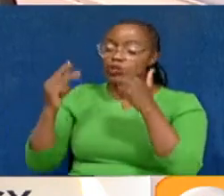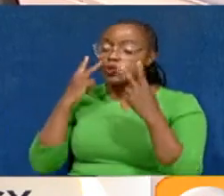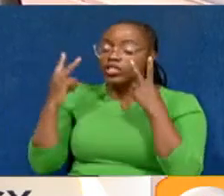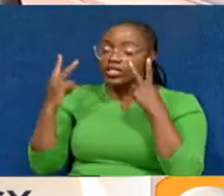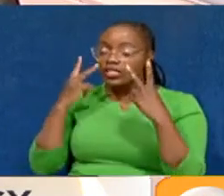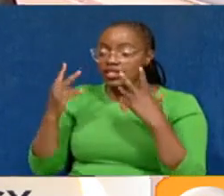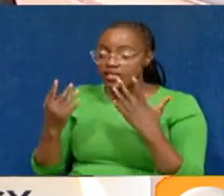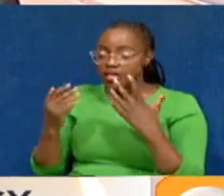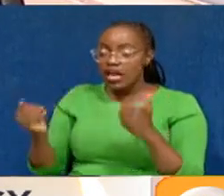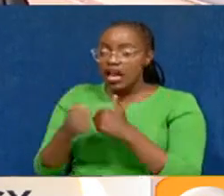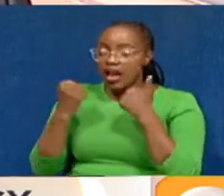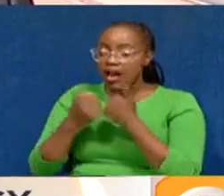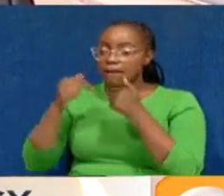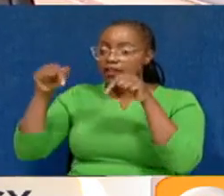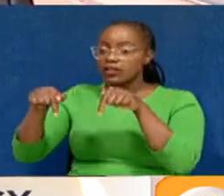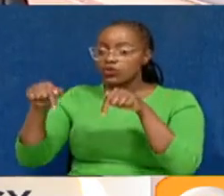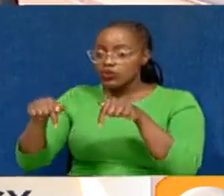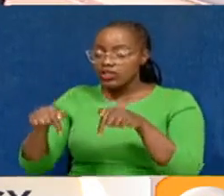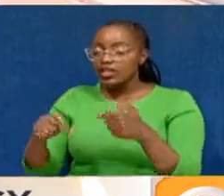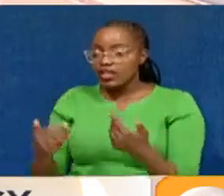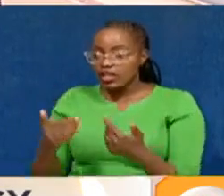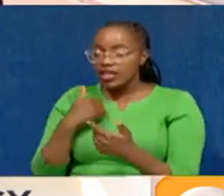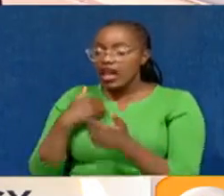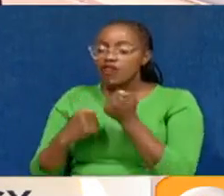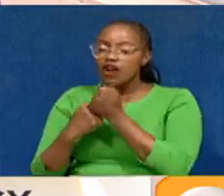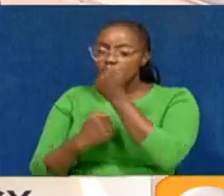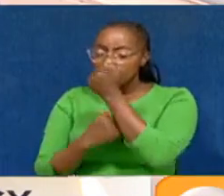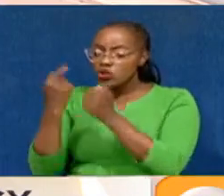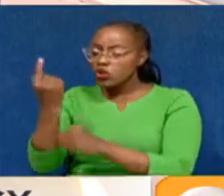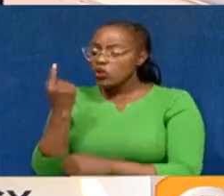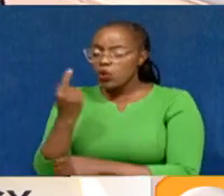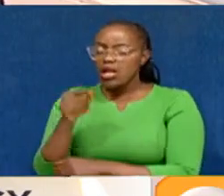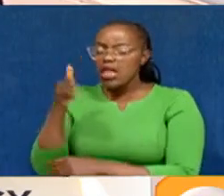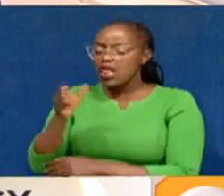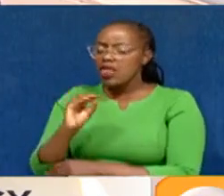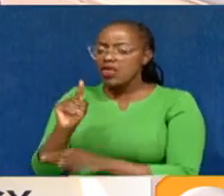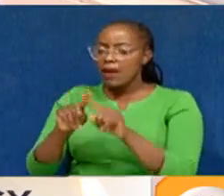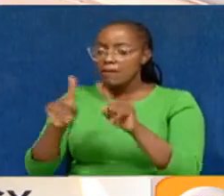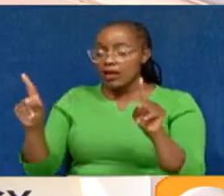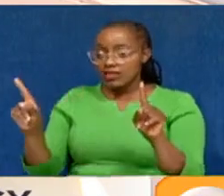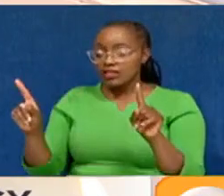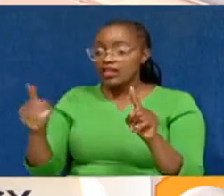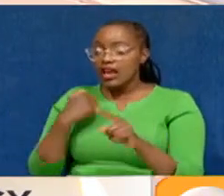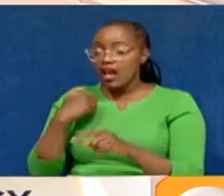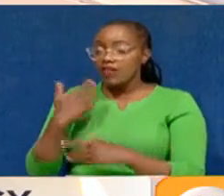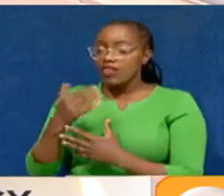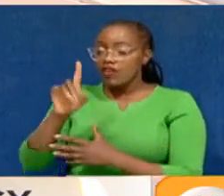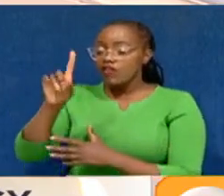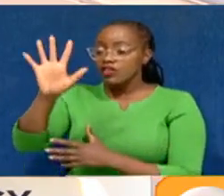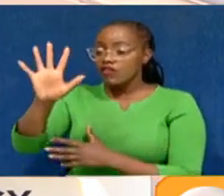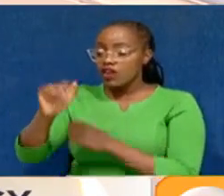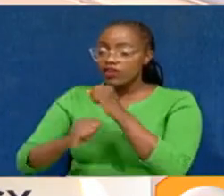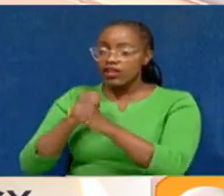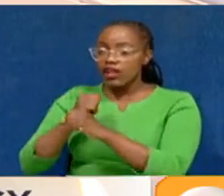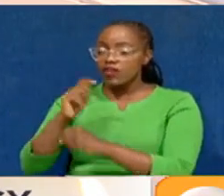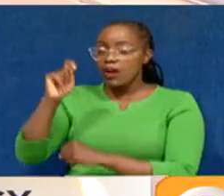see taking place today have their foundations, not just in Vision 2030, but actually in the first 5 years of